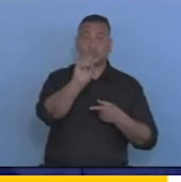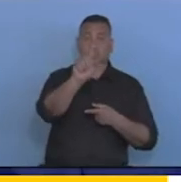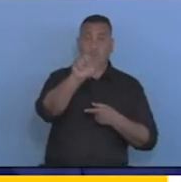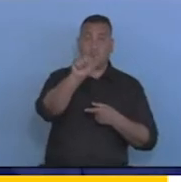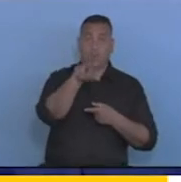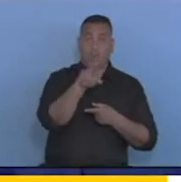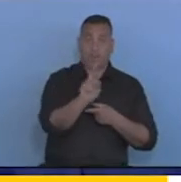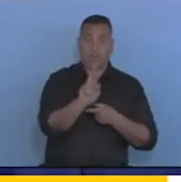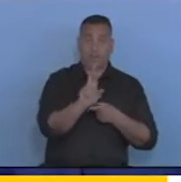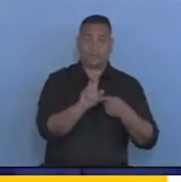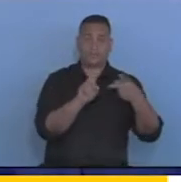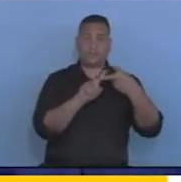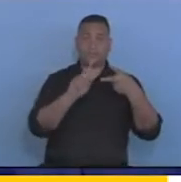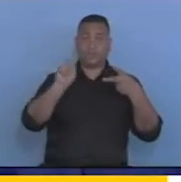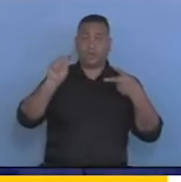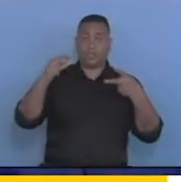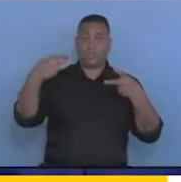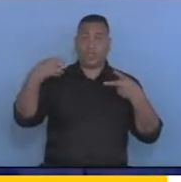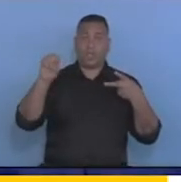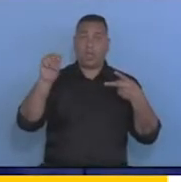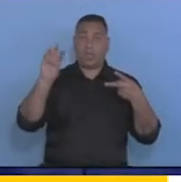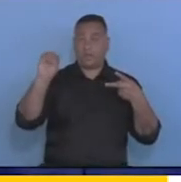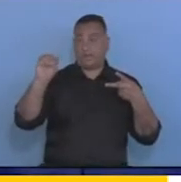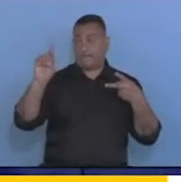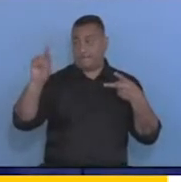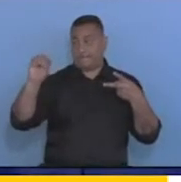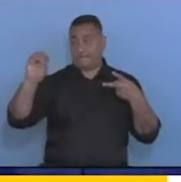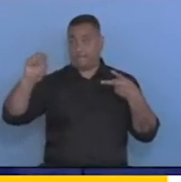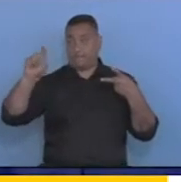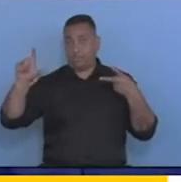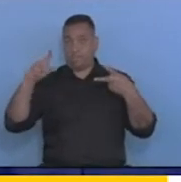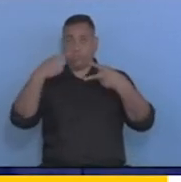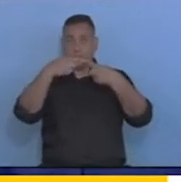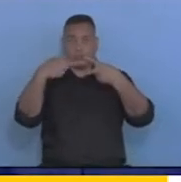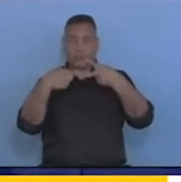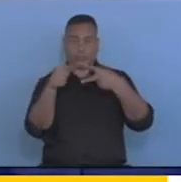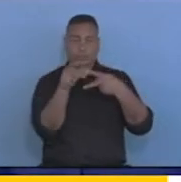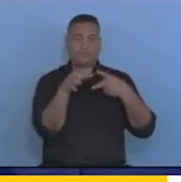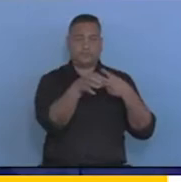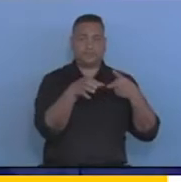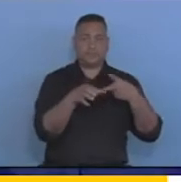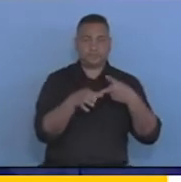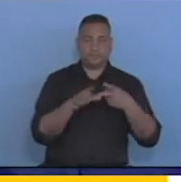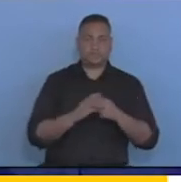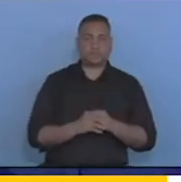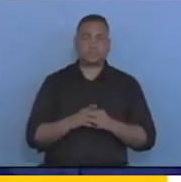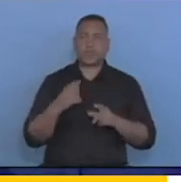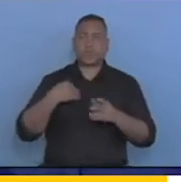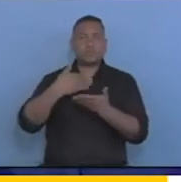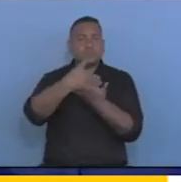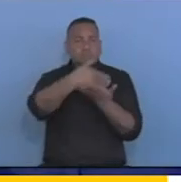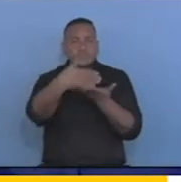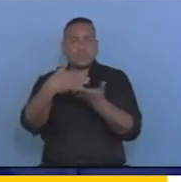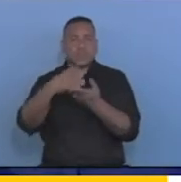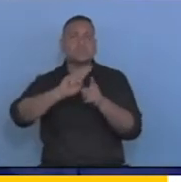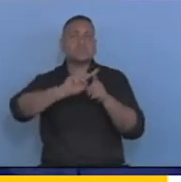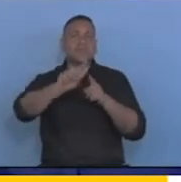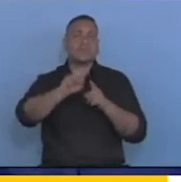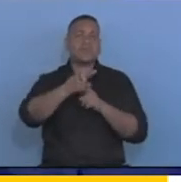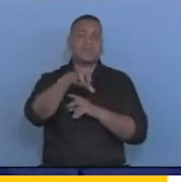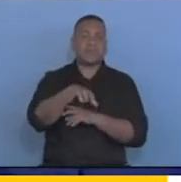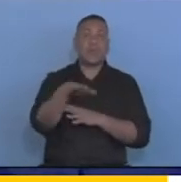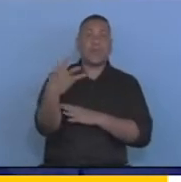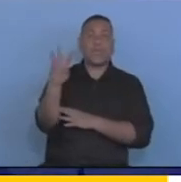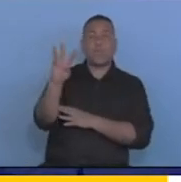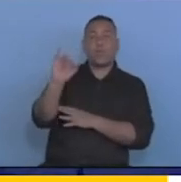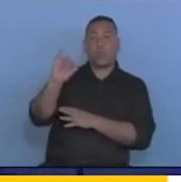a small component of the mechatronics program, which we share with our different campus and Wingfield campus. So within mechatronics, it's